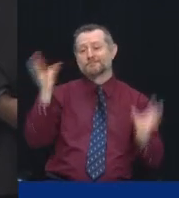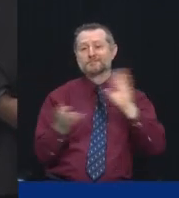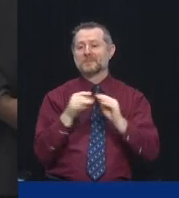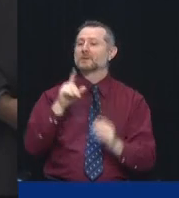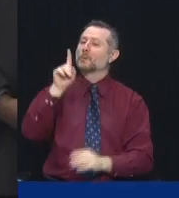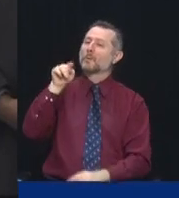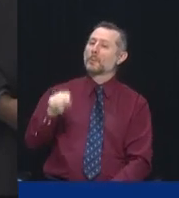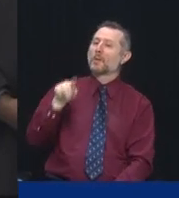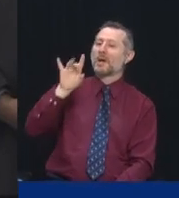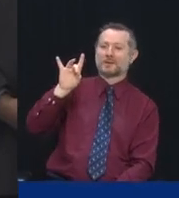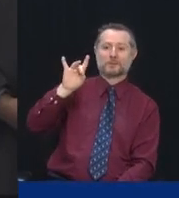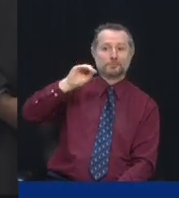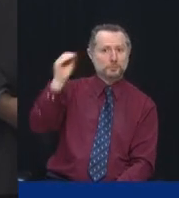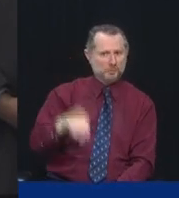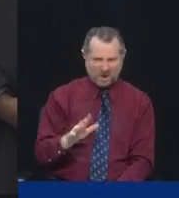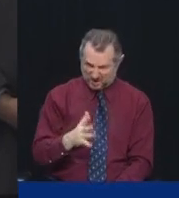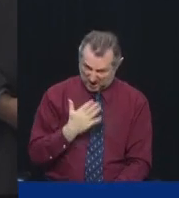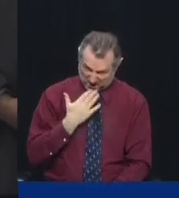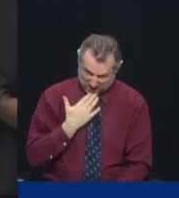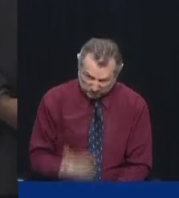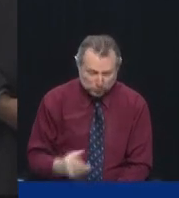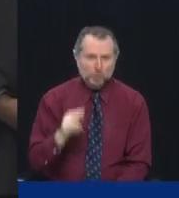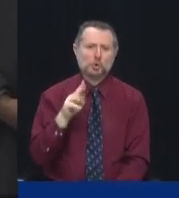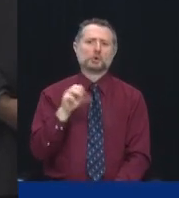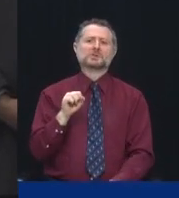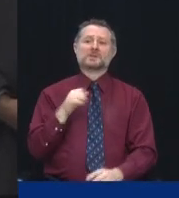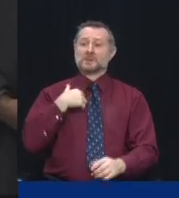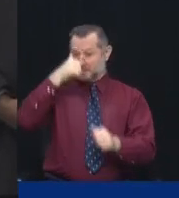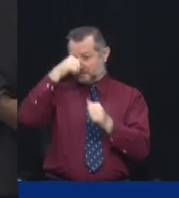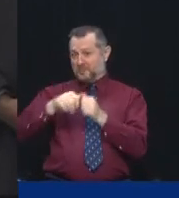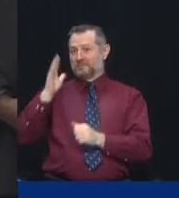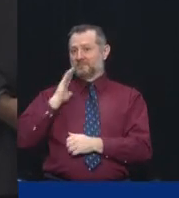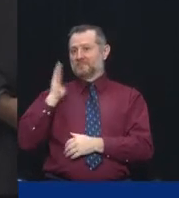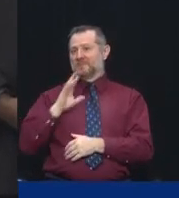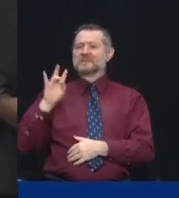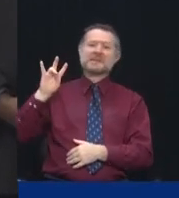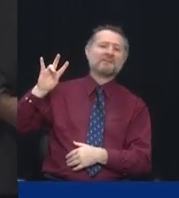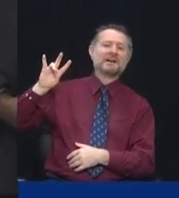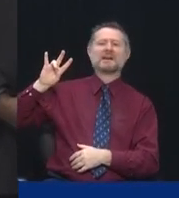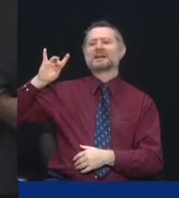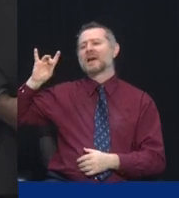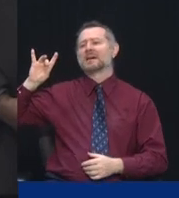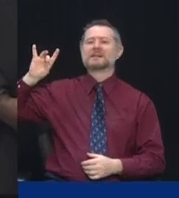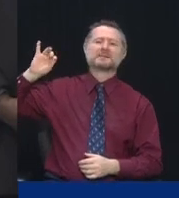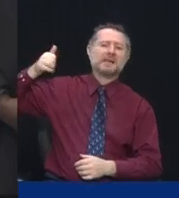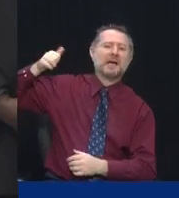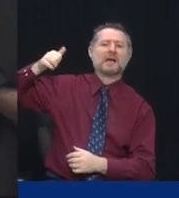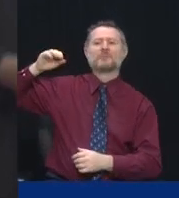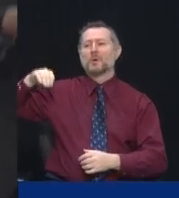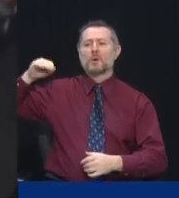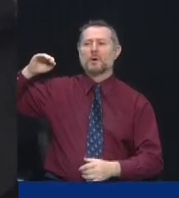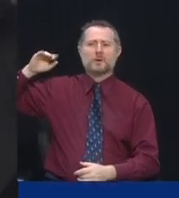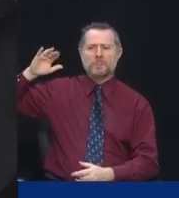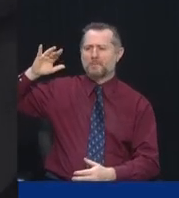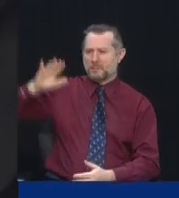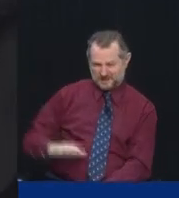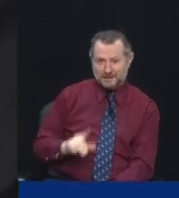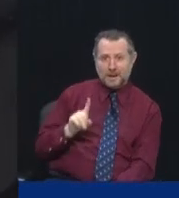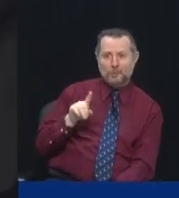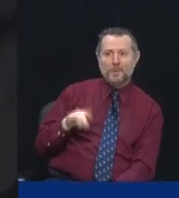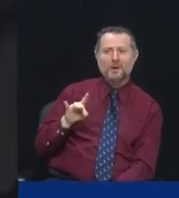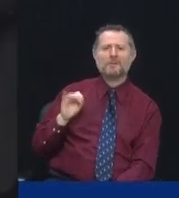1.8%, and that's really good news. Remember when we were up 7, 8, 10%, 1.8%. So let's give New Yorkers a